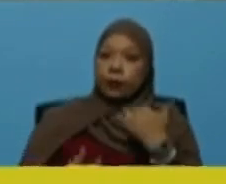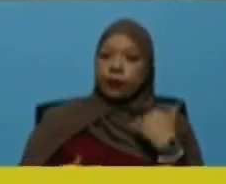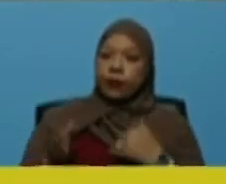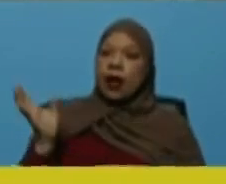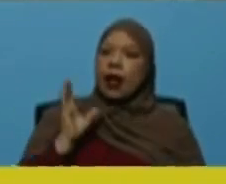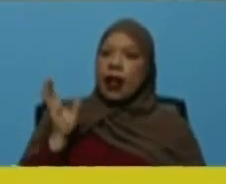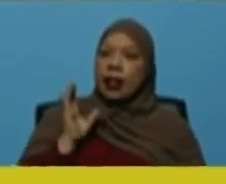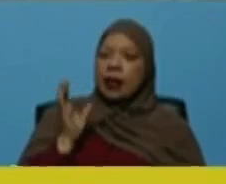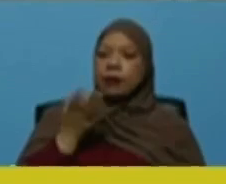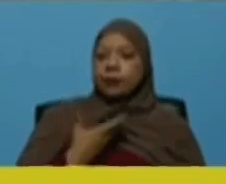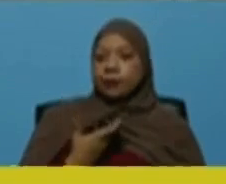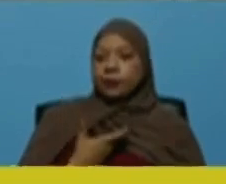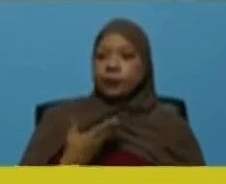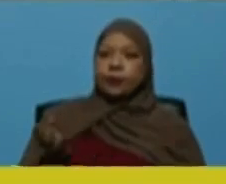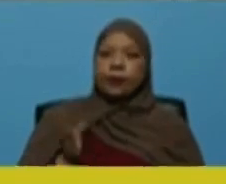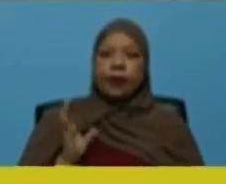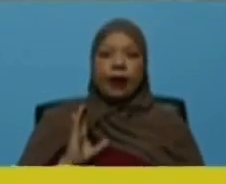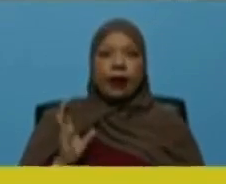Almirante,